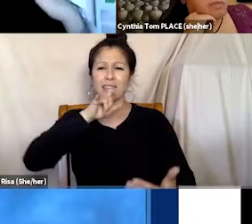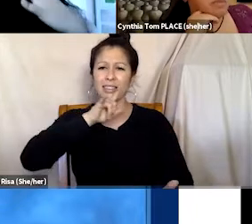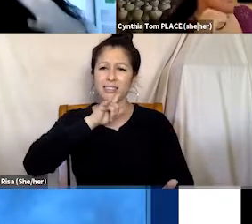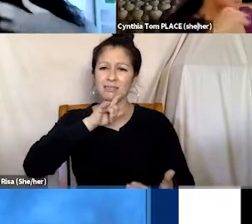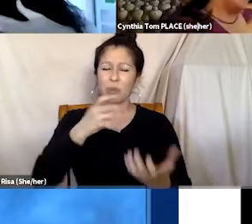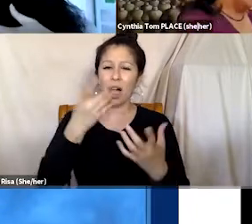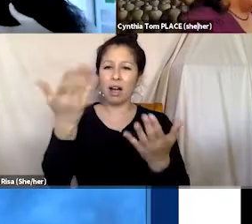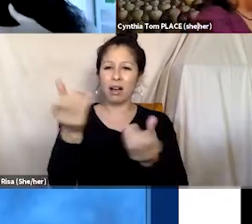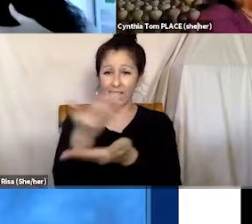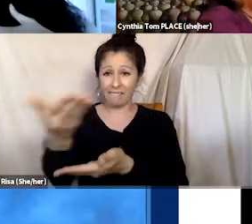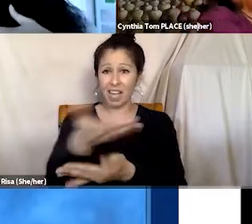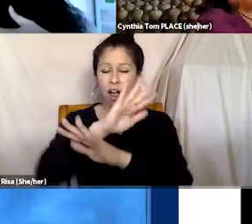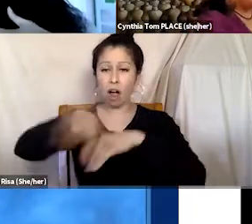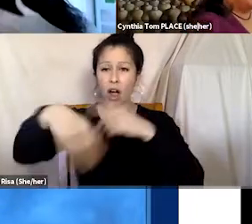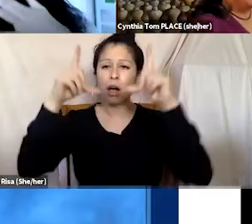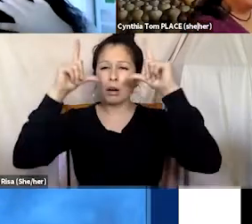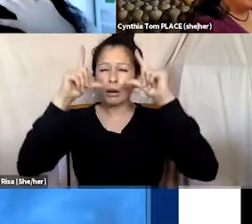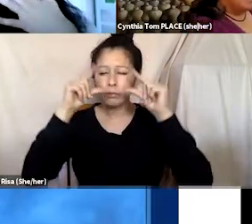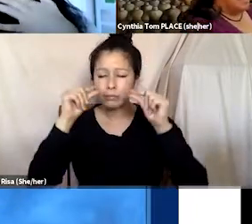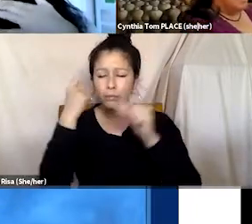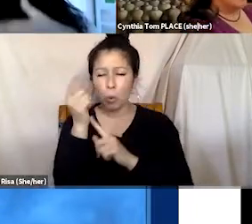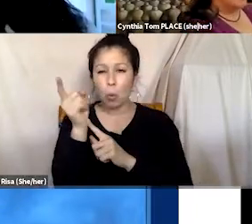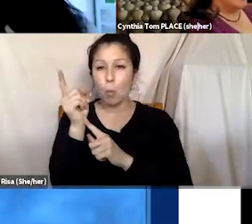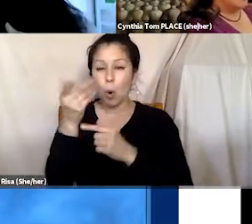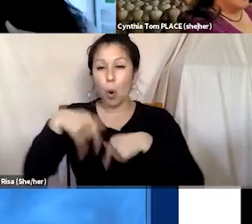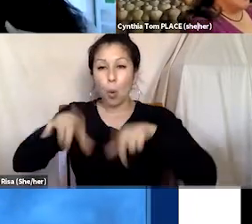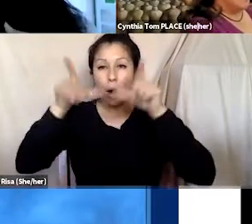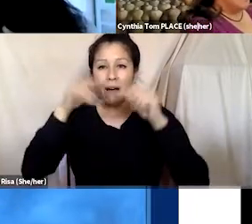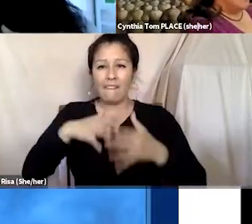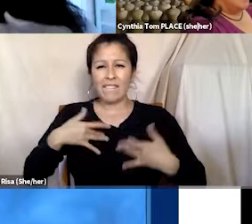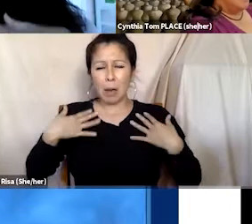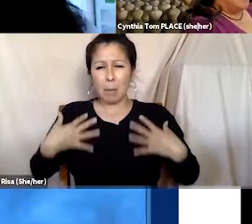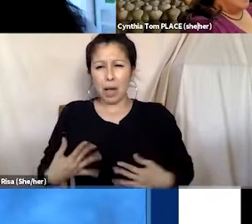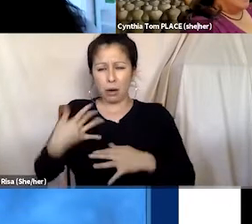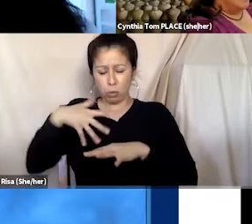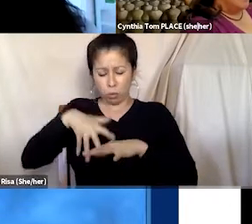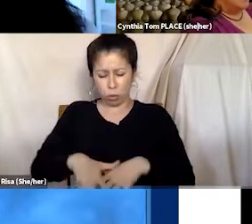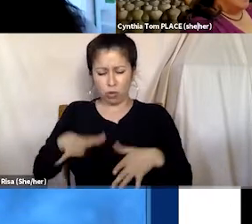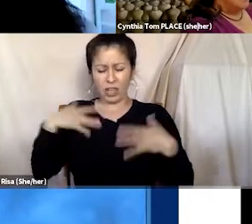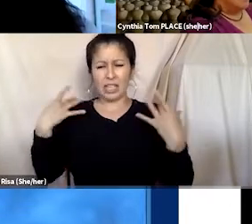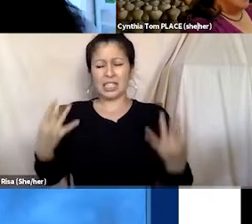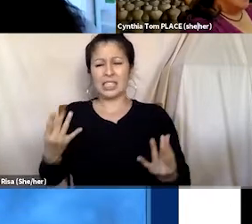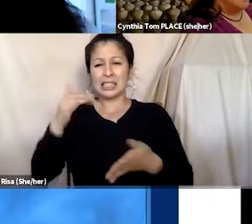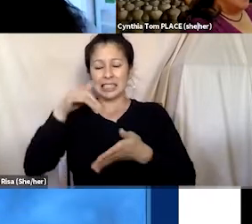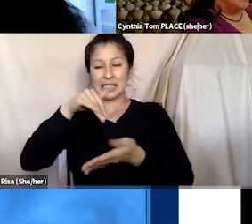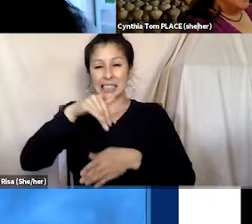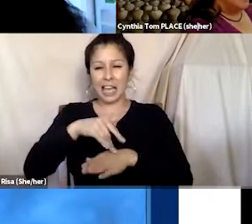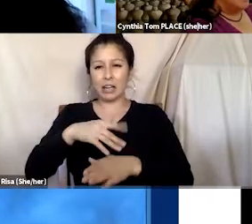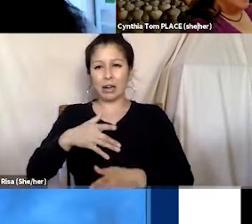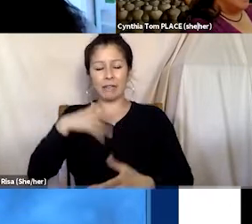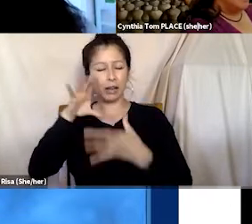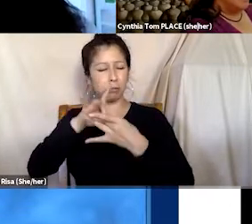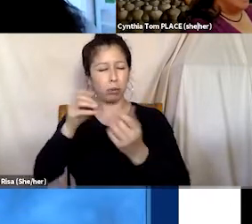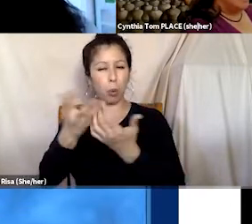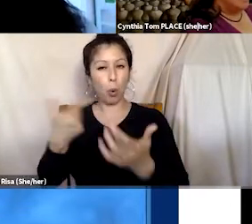just to close your eyes for a moment and ground yourself, center yourself in the work that we're about to talk about, because